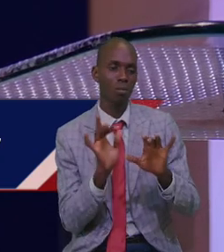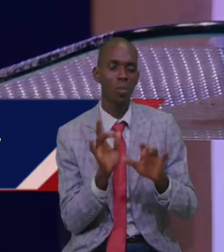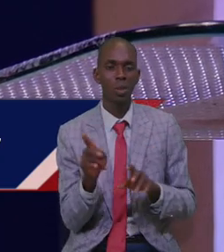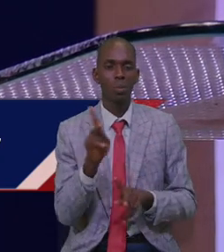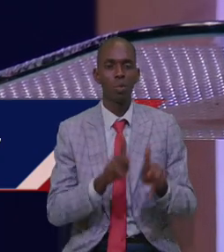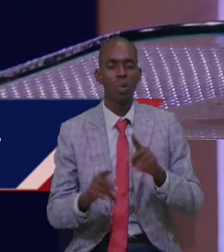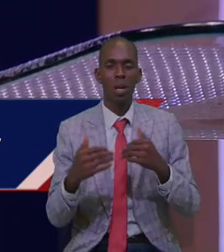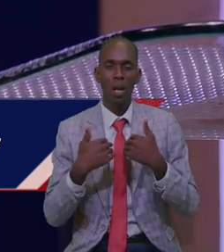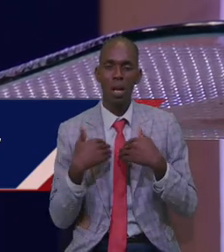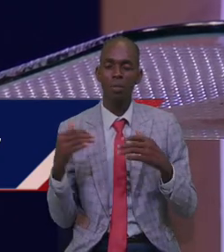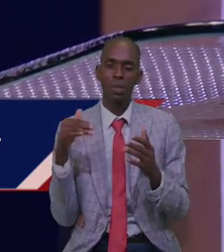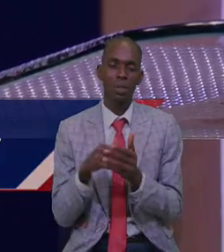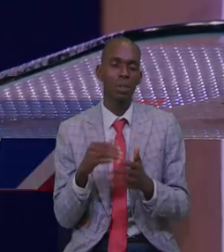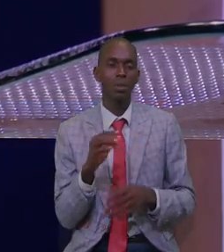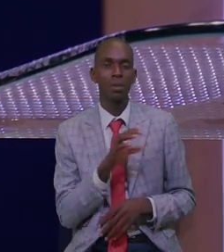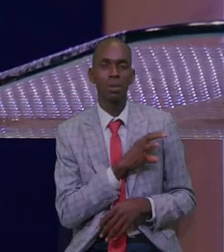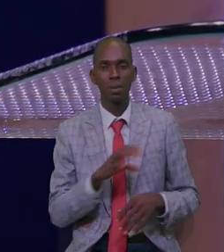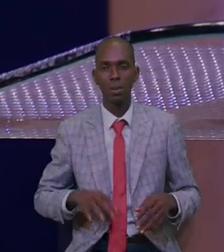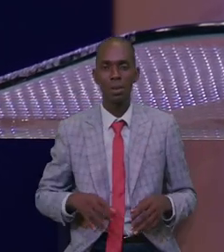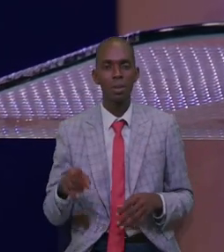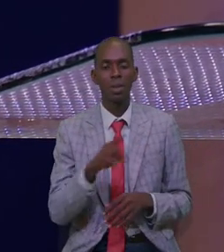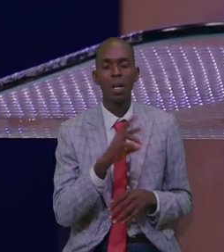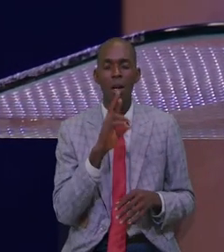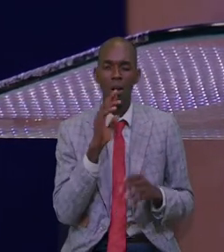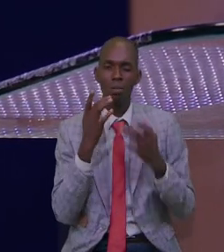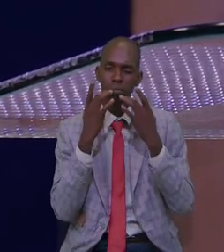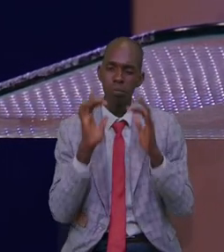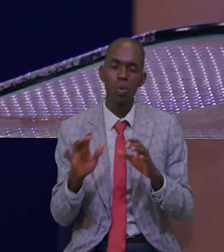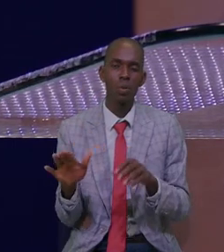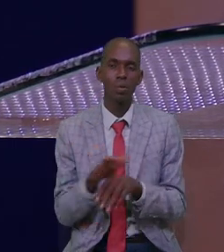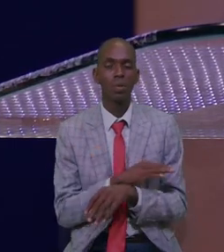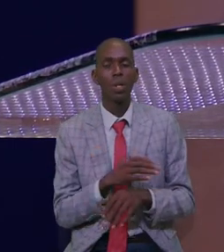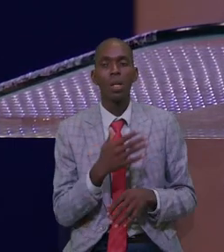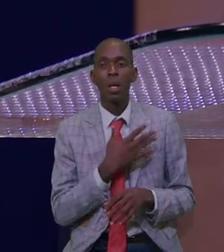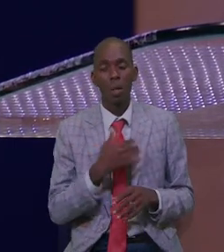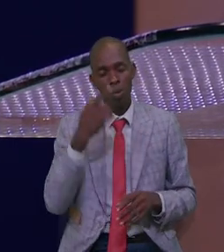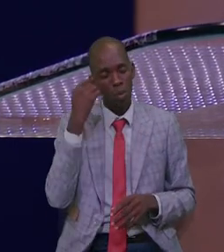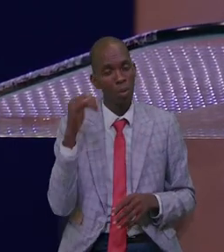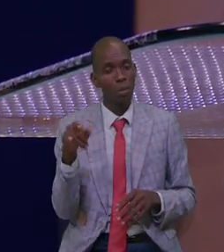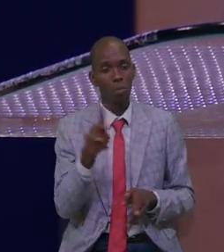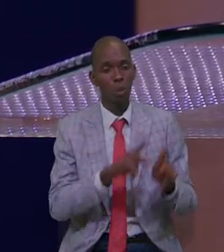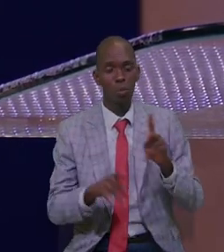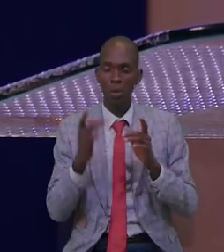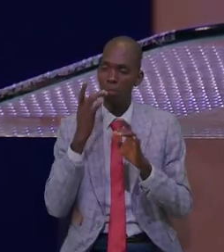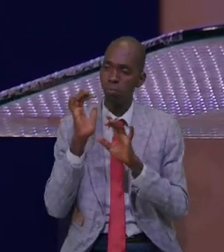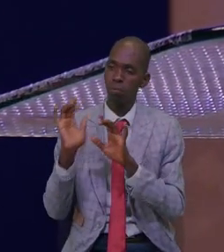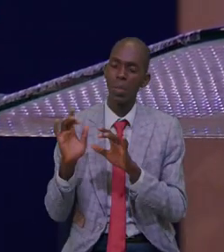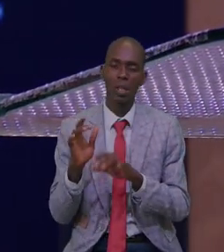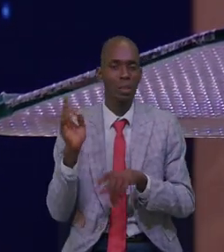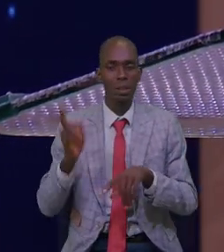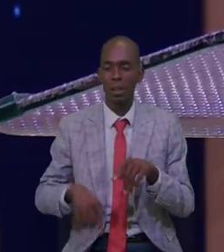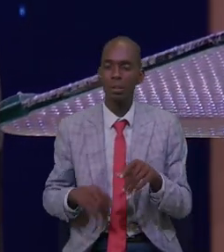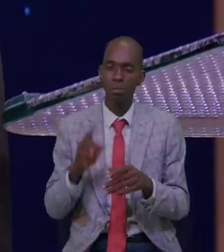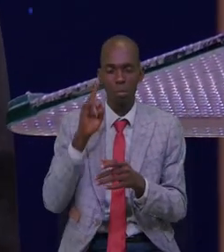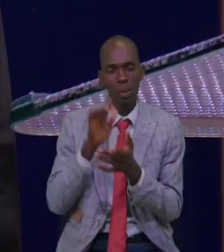him. They were scornful. And because they scorned him, they couldn't believe him. You cannot scorn somebody